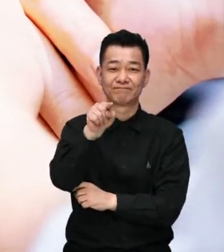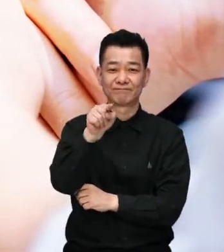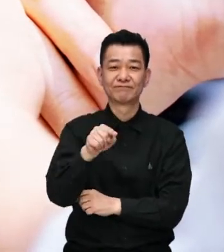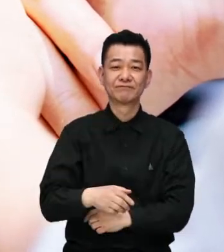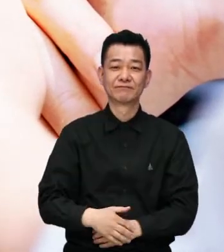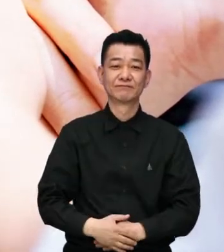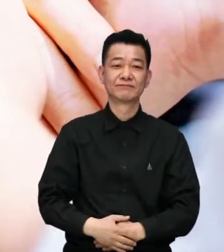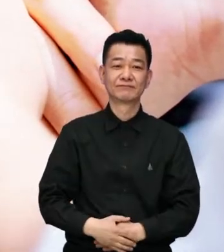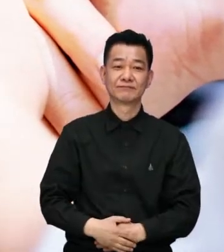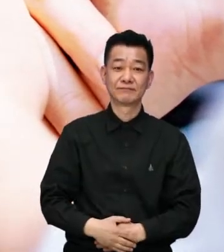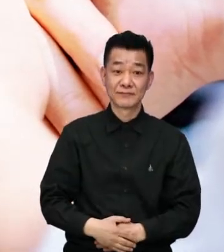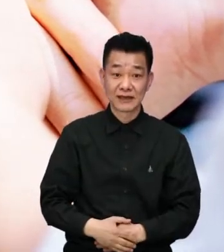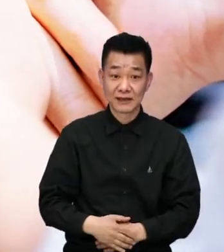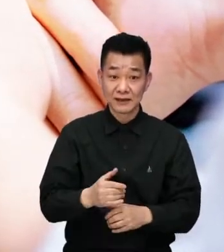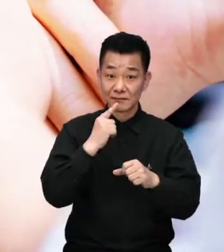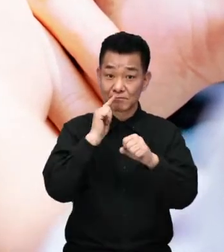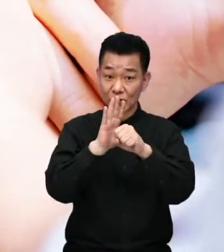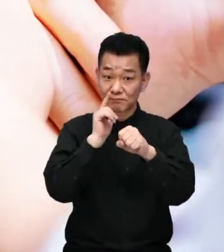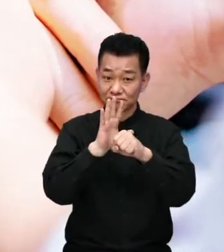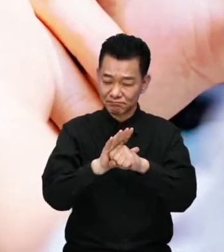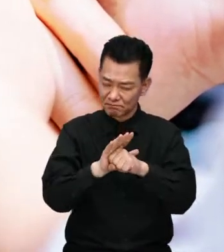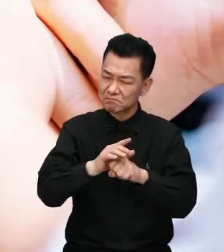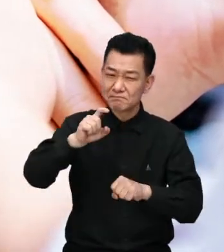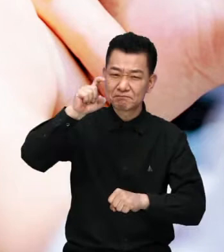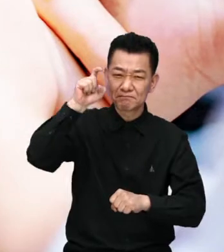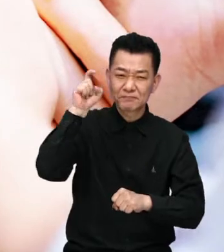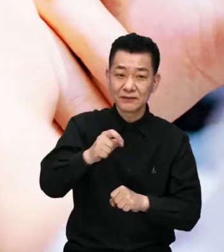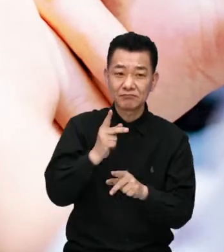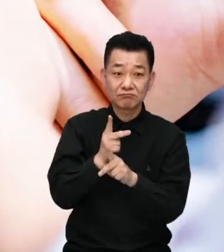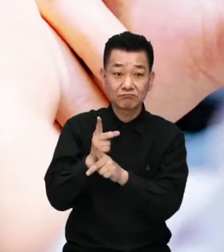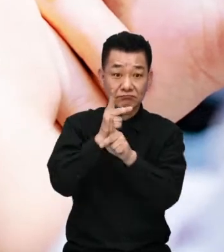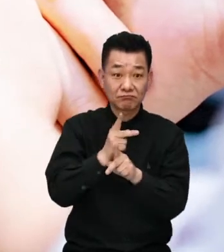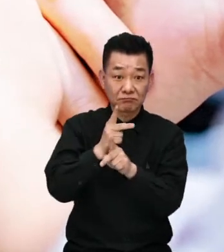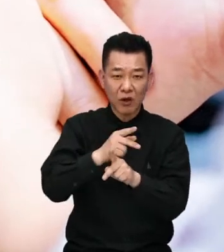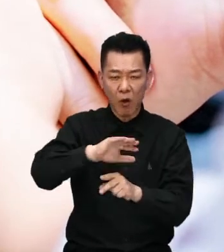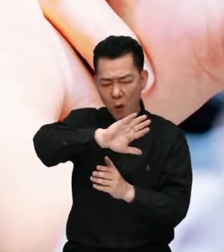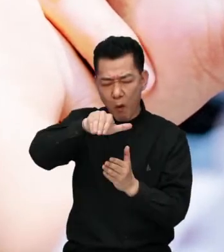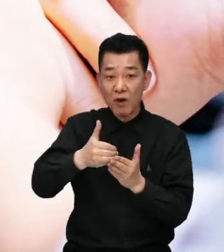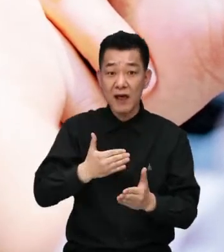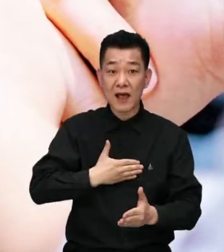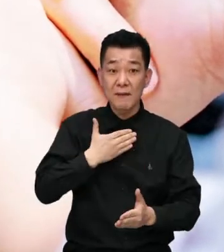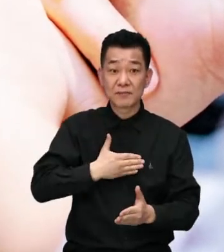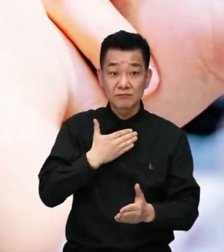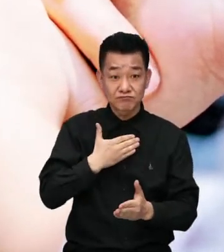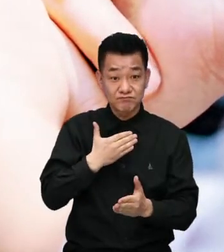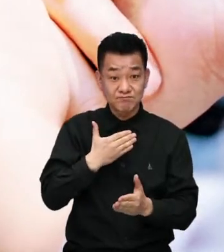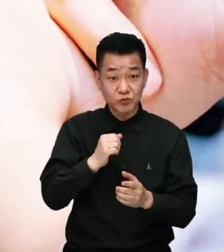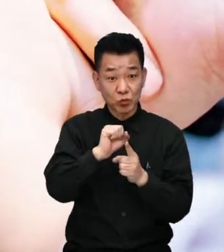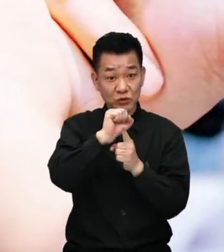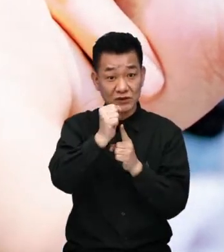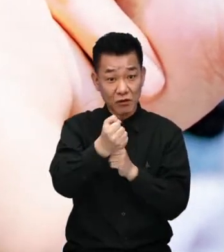disabilities. This is a promise that must be kept in order to make a society where everyone is happy.